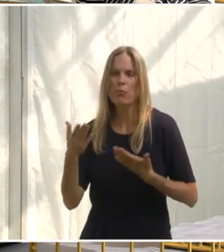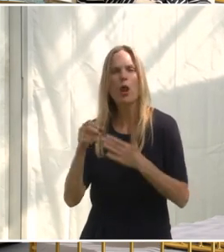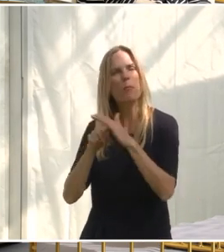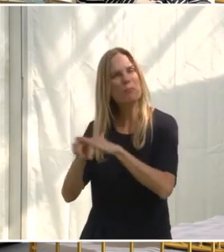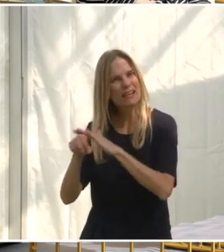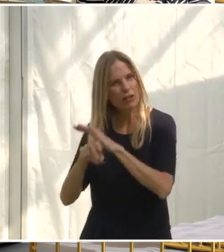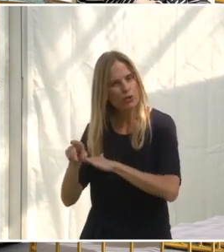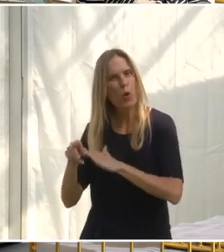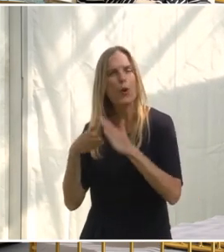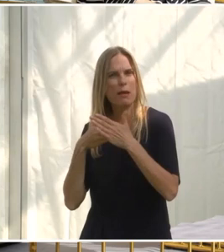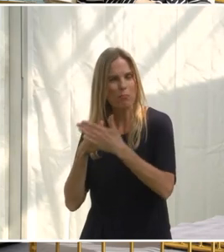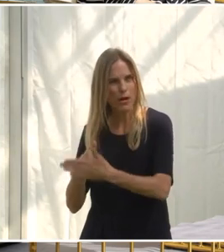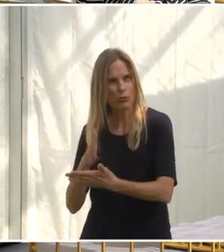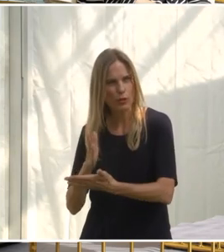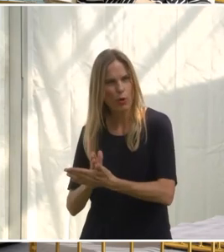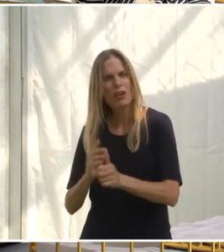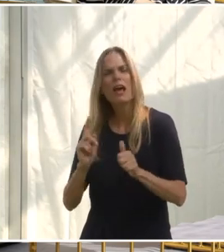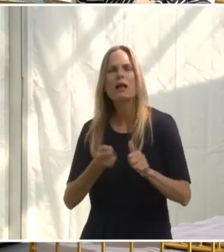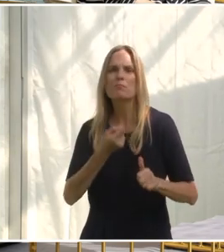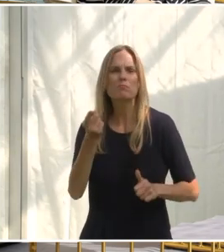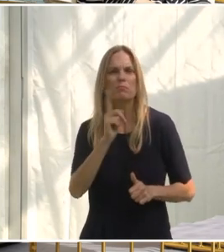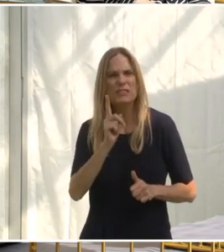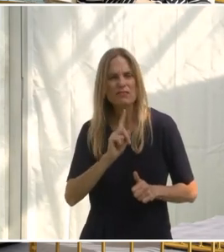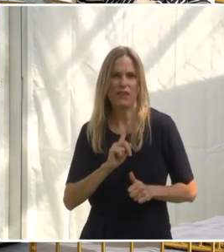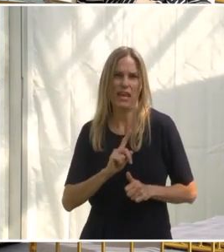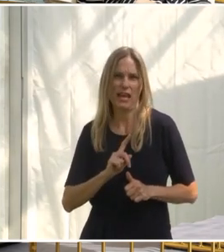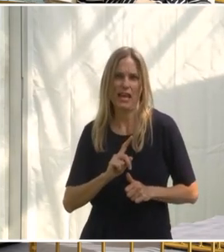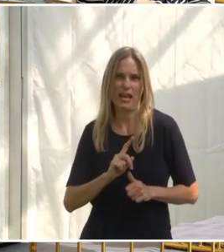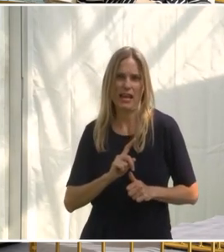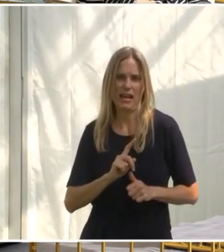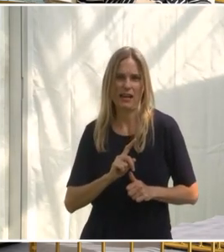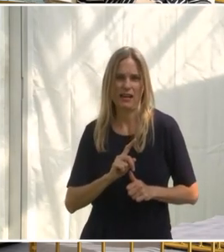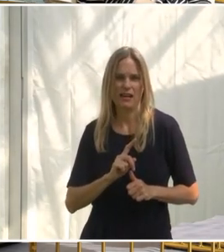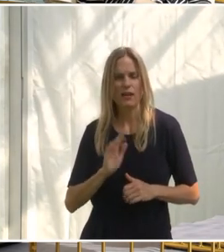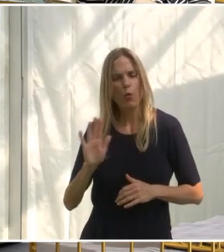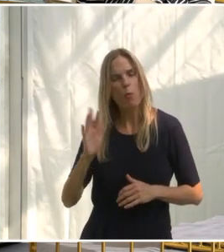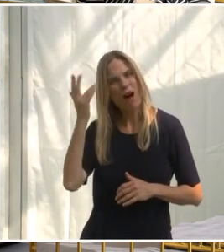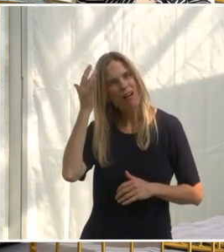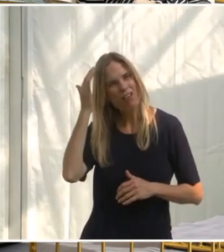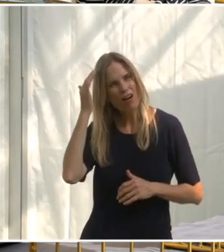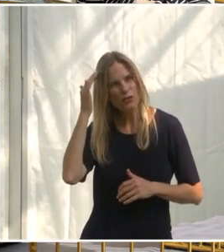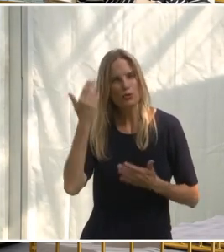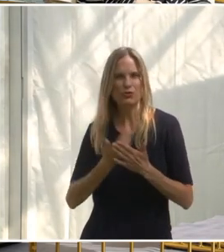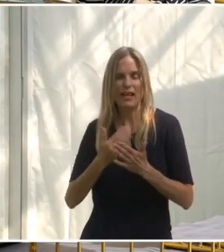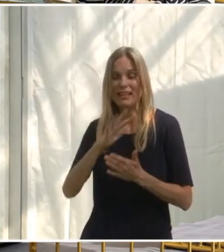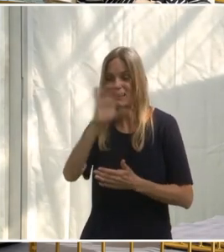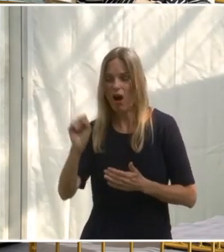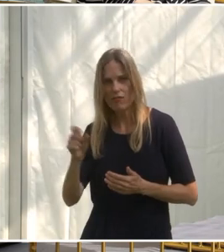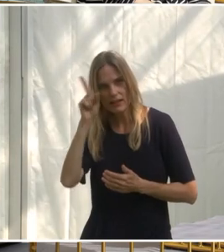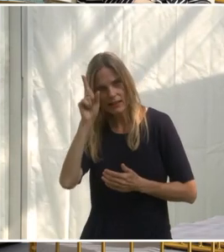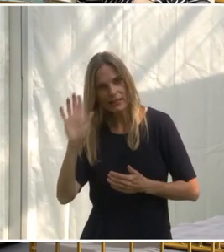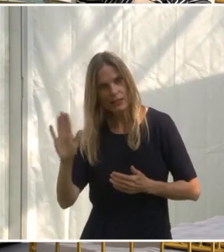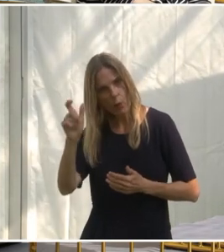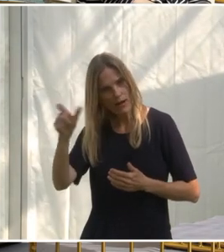there anything else that could shape the intentions from African countries to